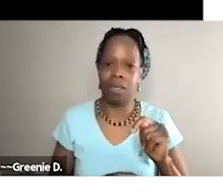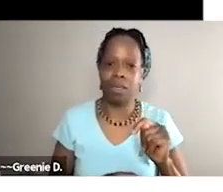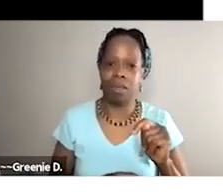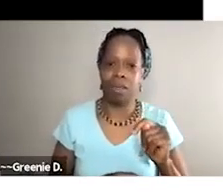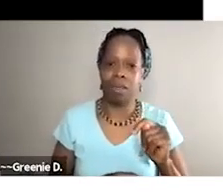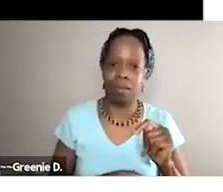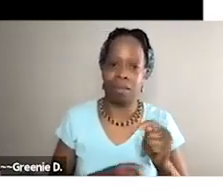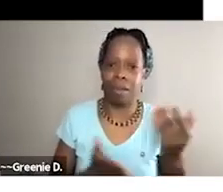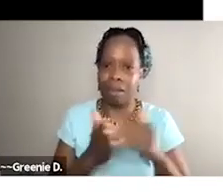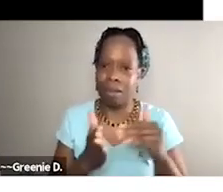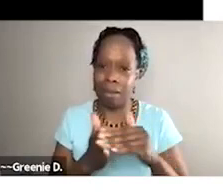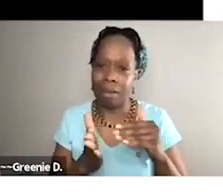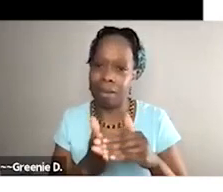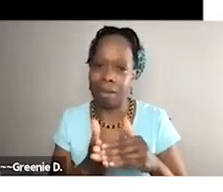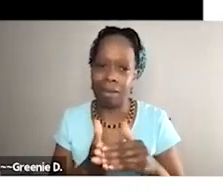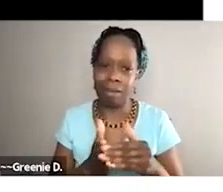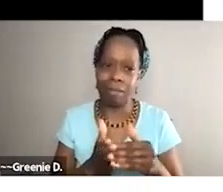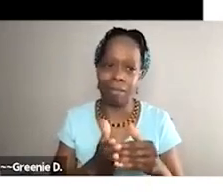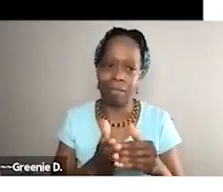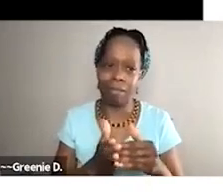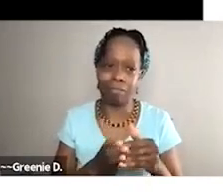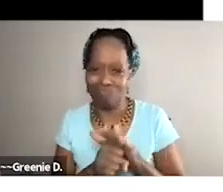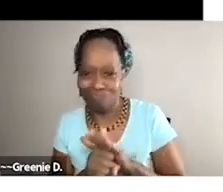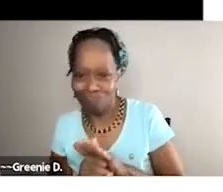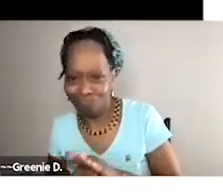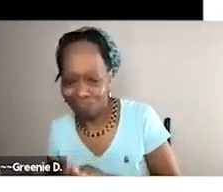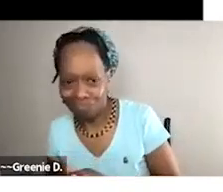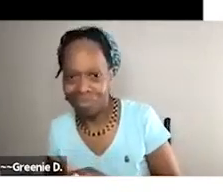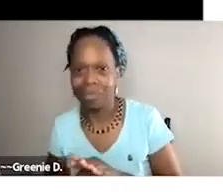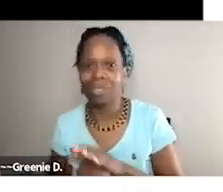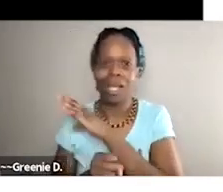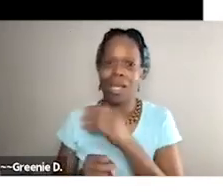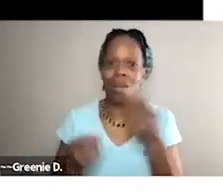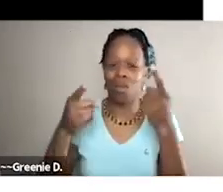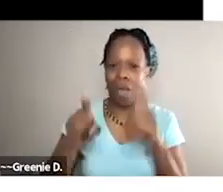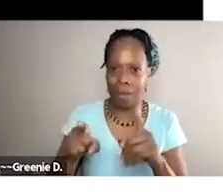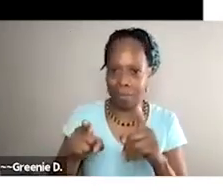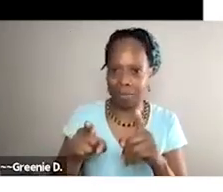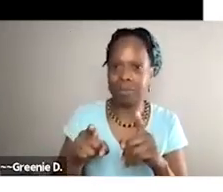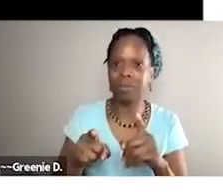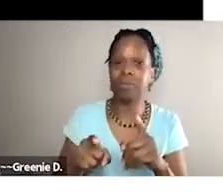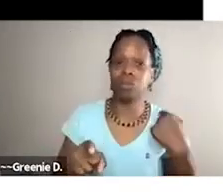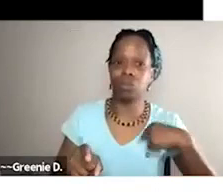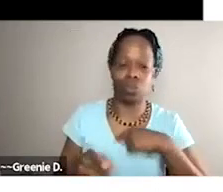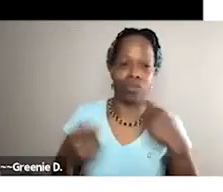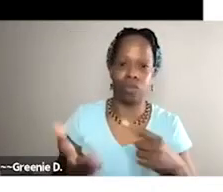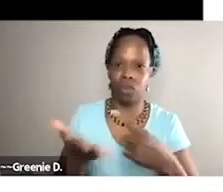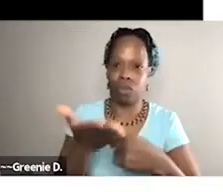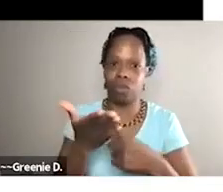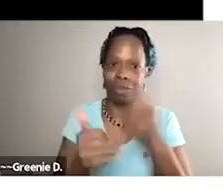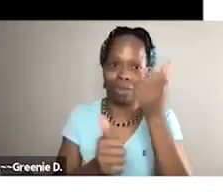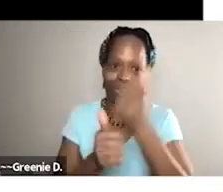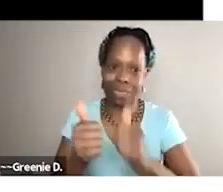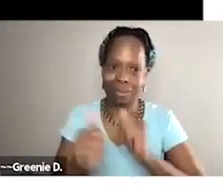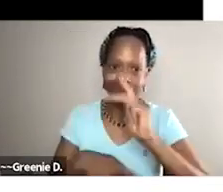And as far as these barriers, you know, we've talked about each kind and what they are and how